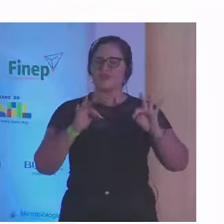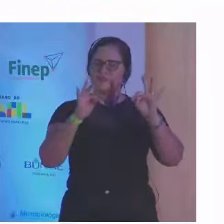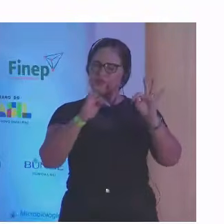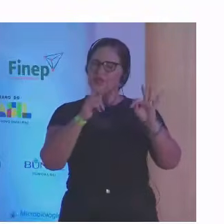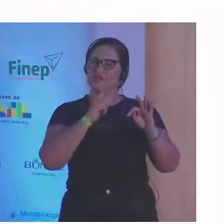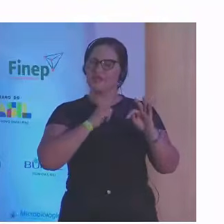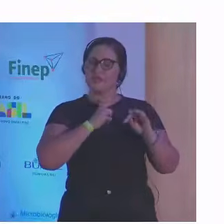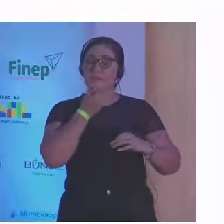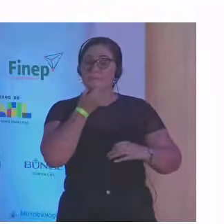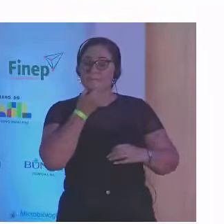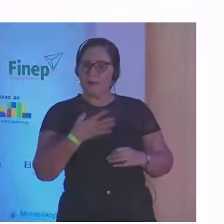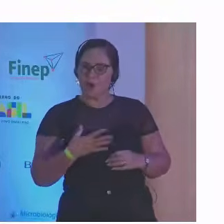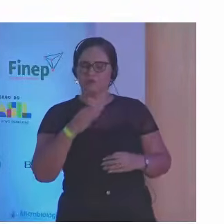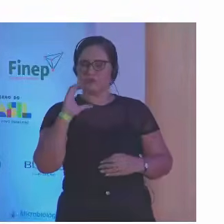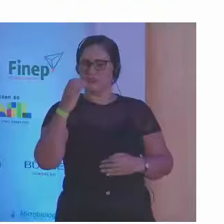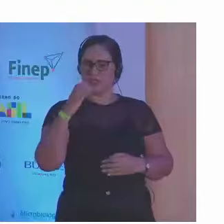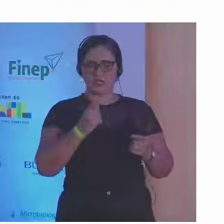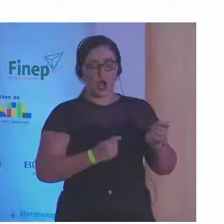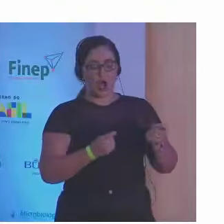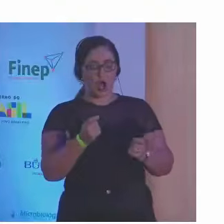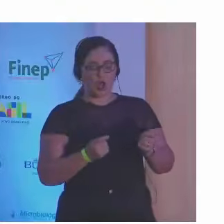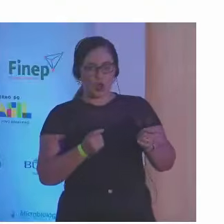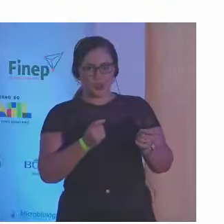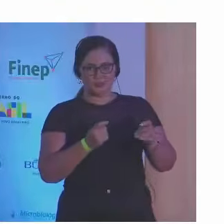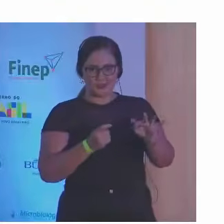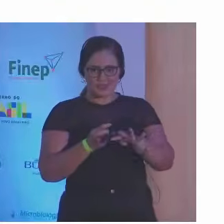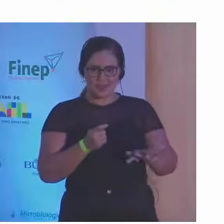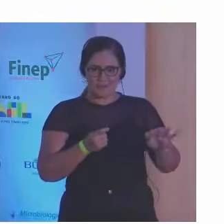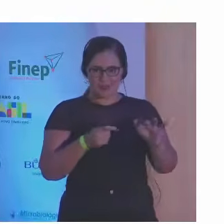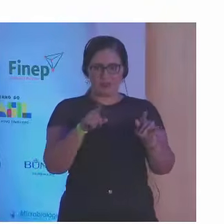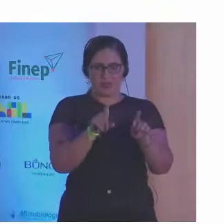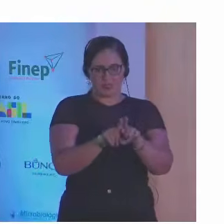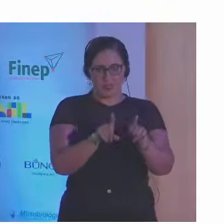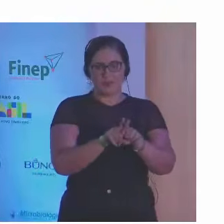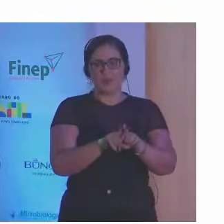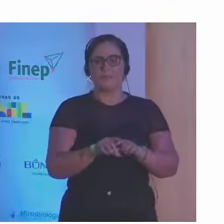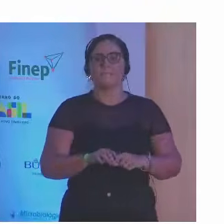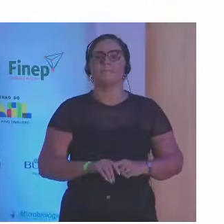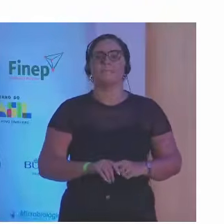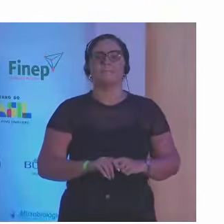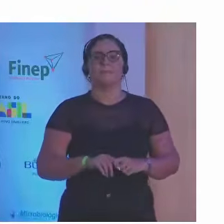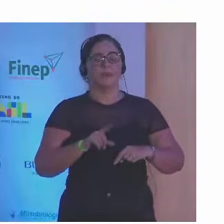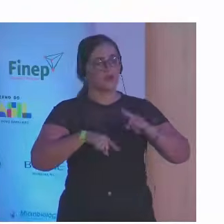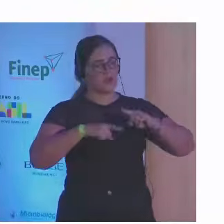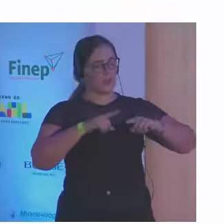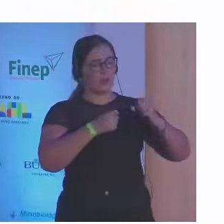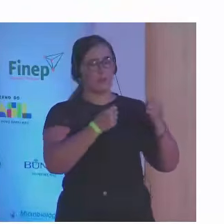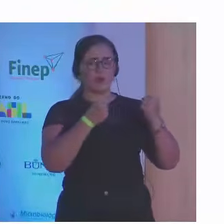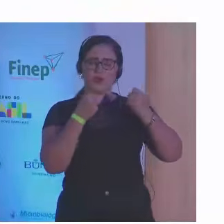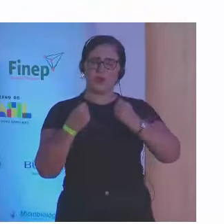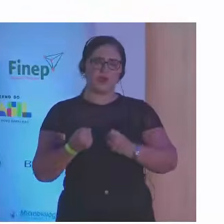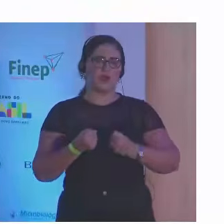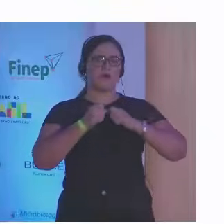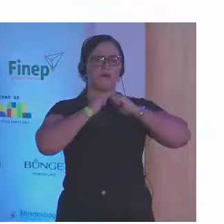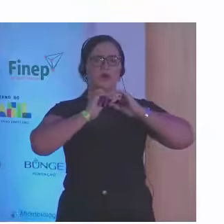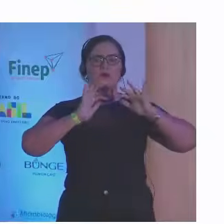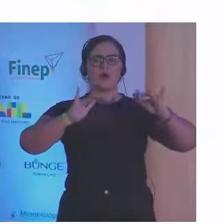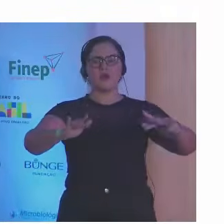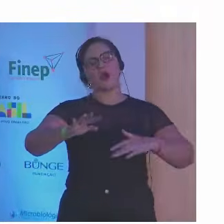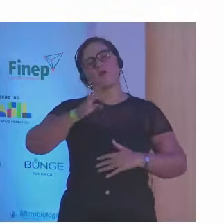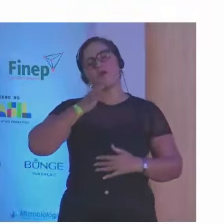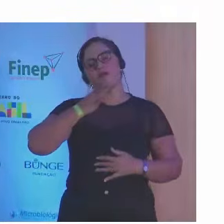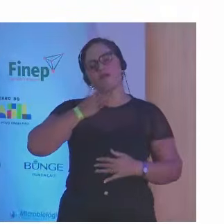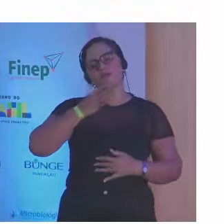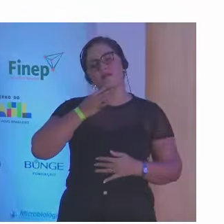to control this part, and it's also a powerful instrument to develop the knowledge and develop the different activities